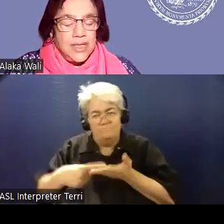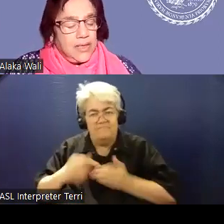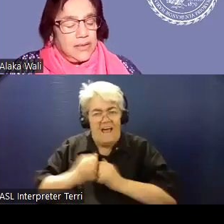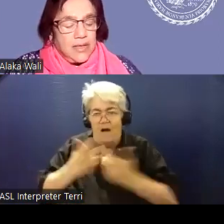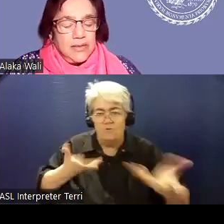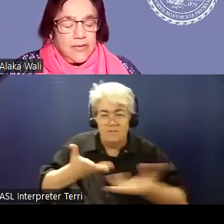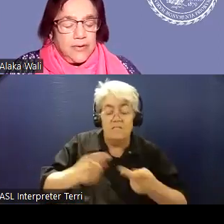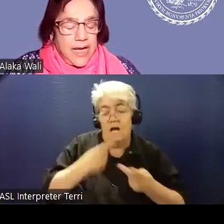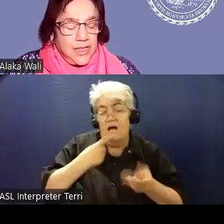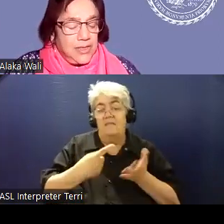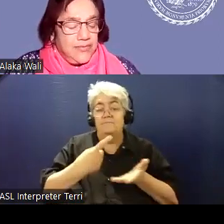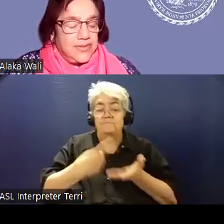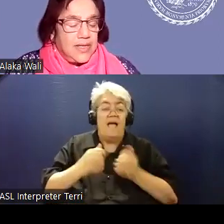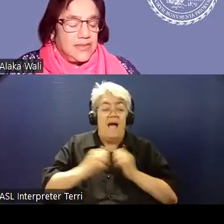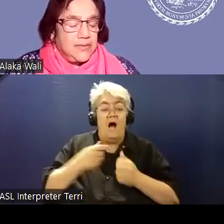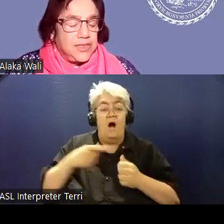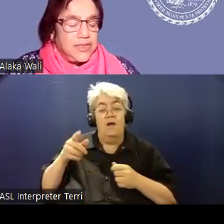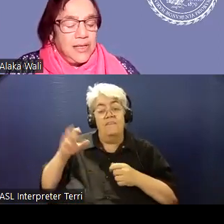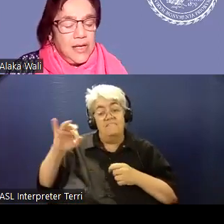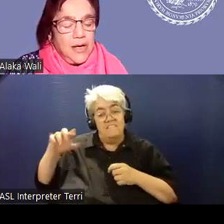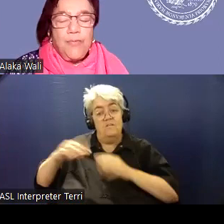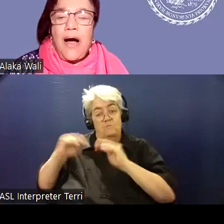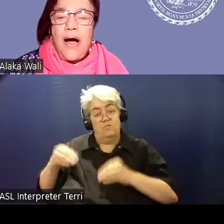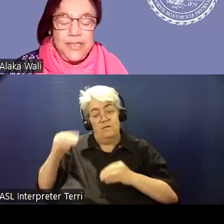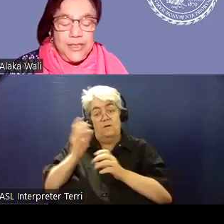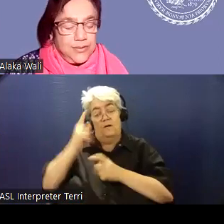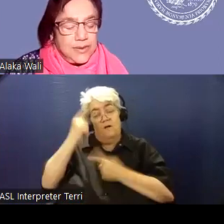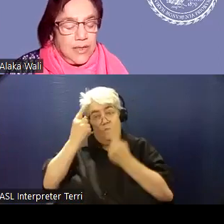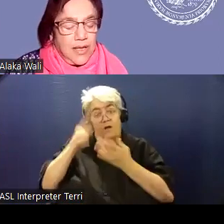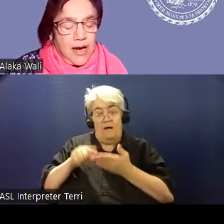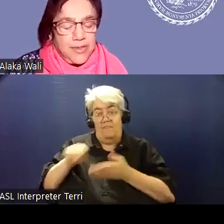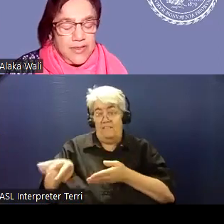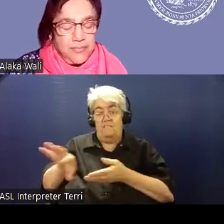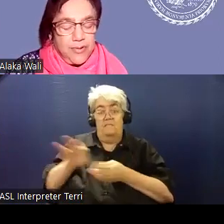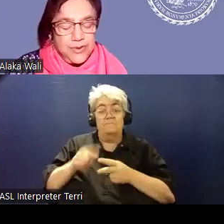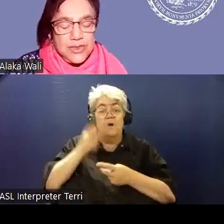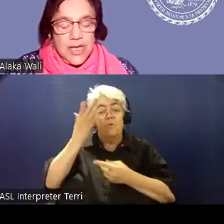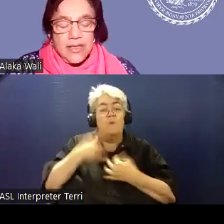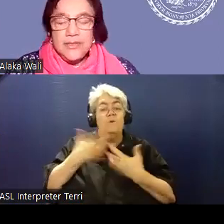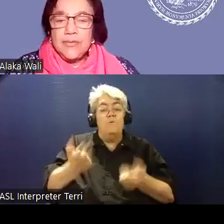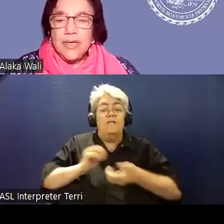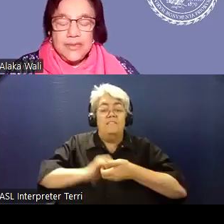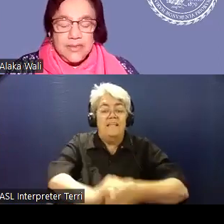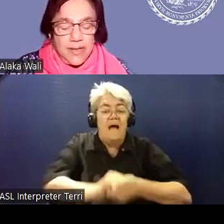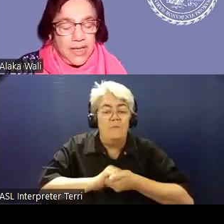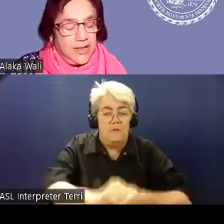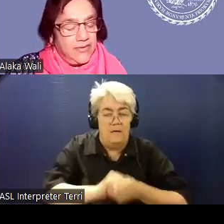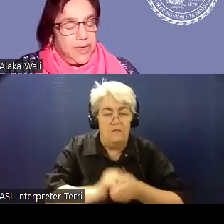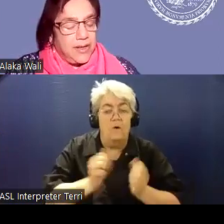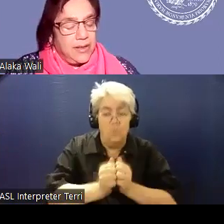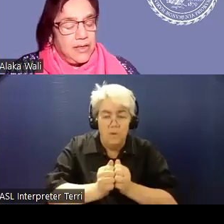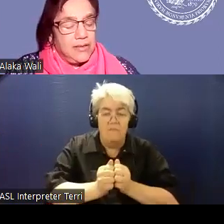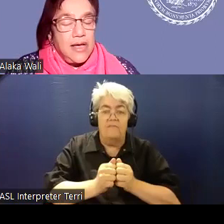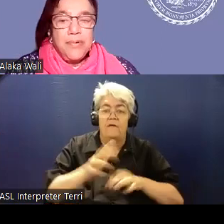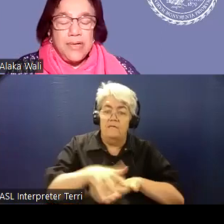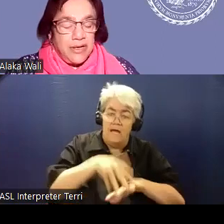approached the creation of this exhibition, why we chose the collaborative approach to telling stories about Native